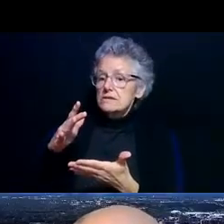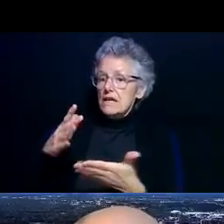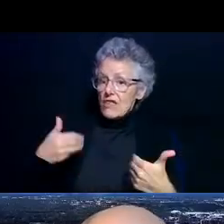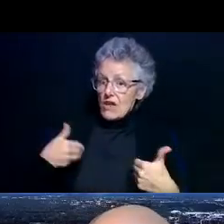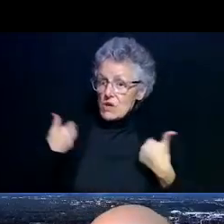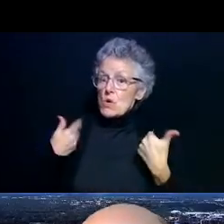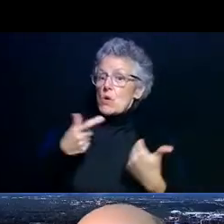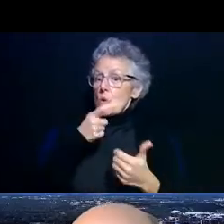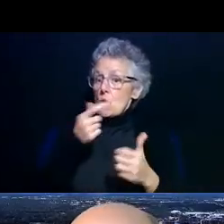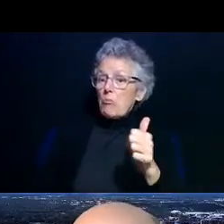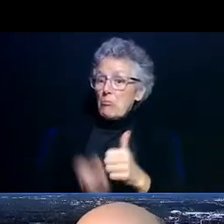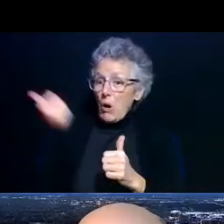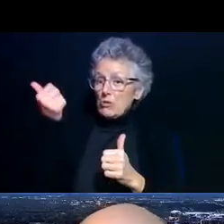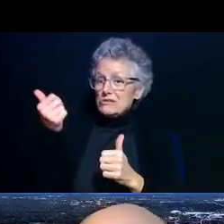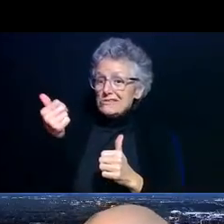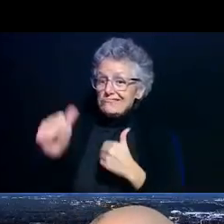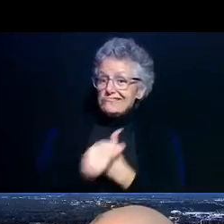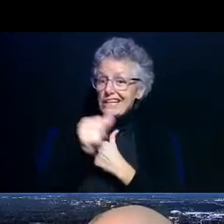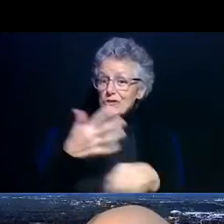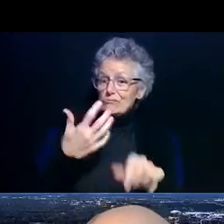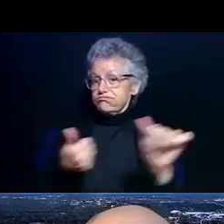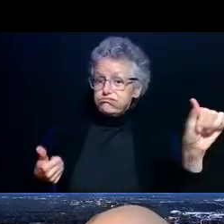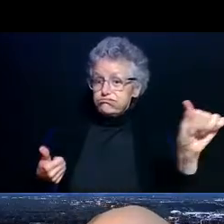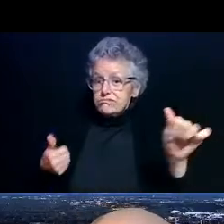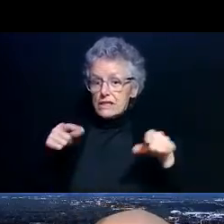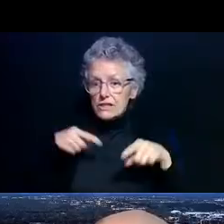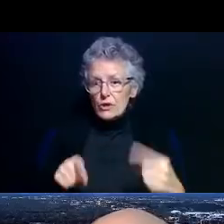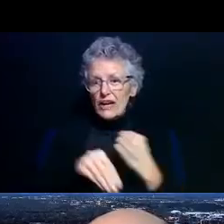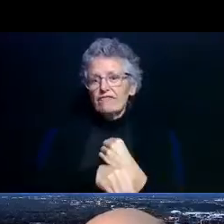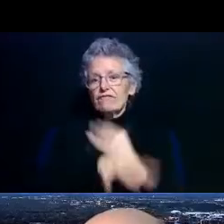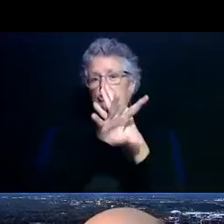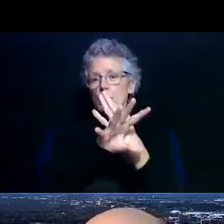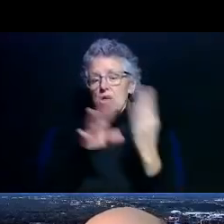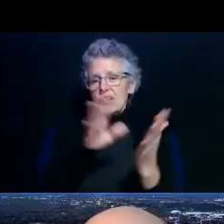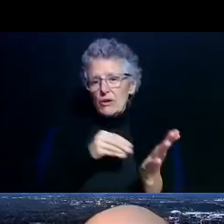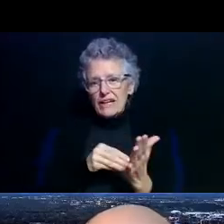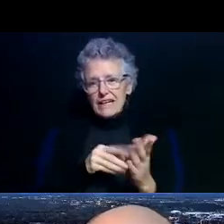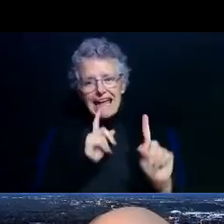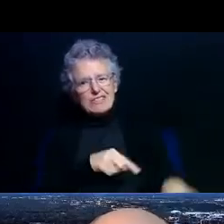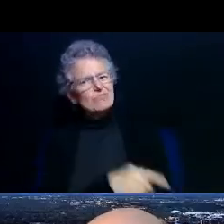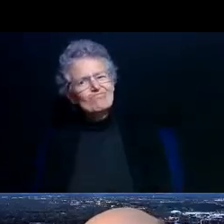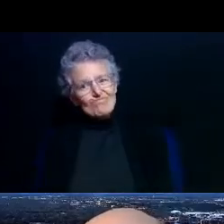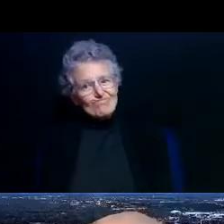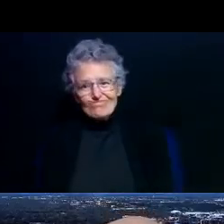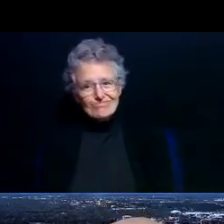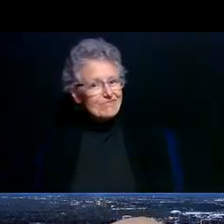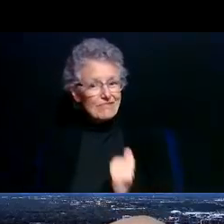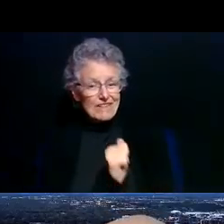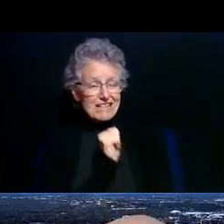fall behind during virtual learning? You know, I'm not aware that we are, no.